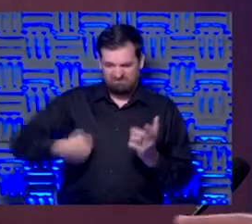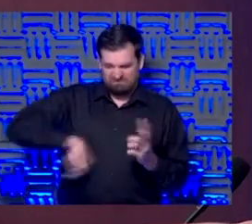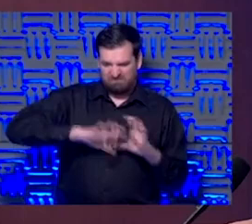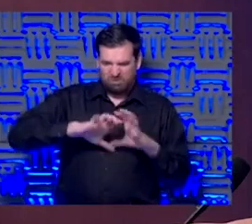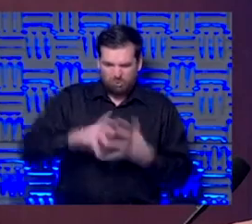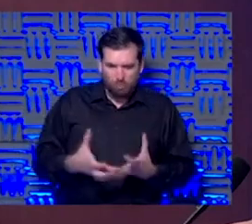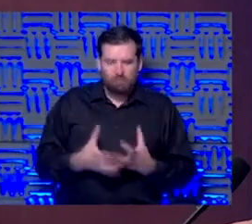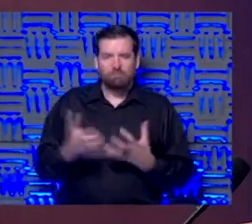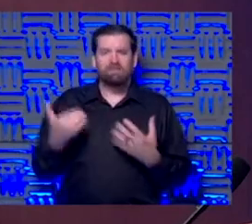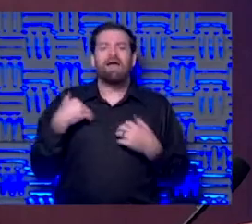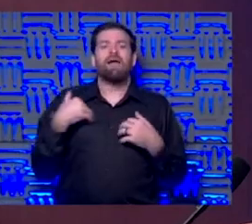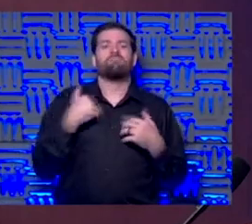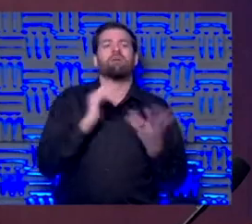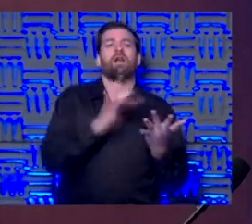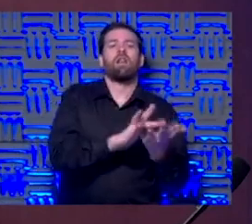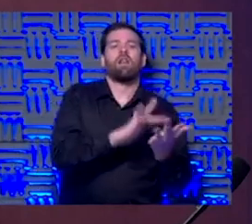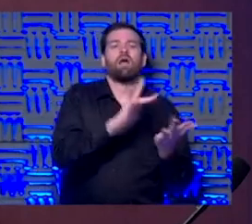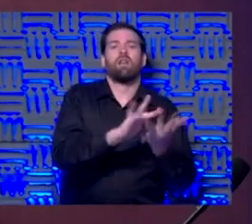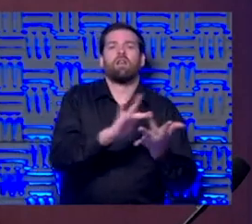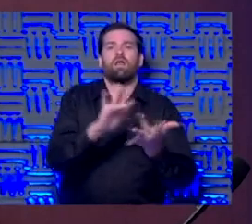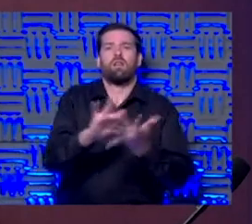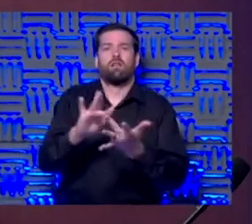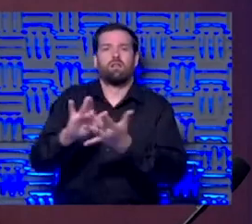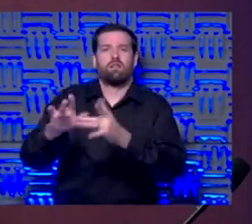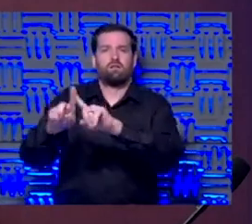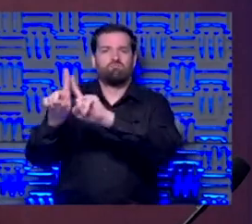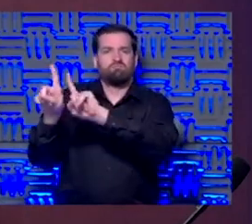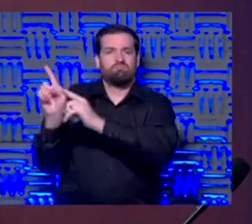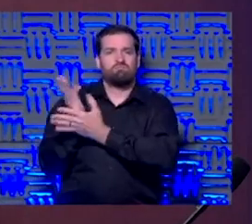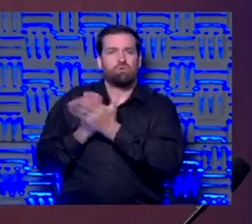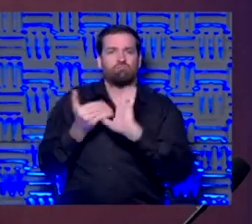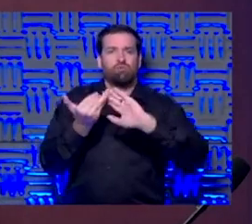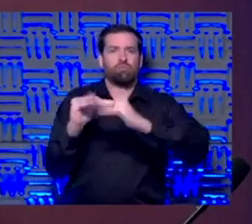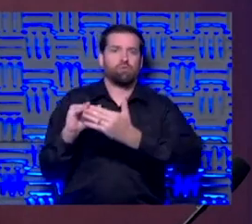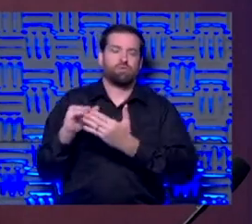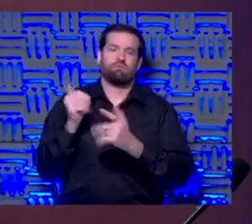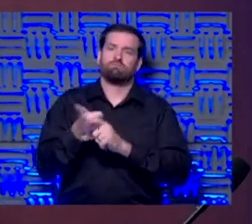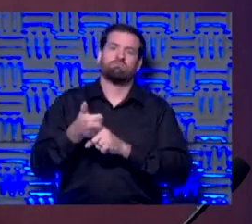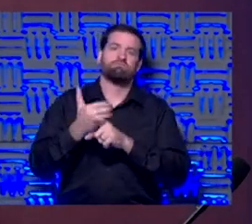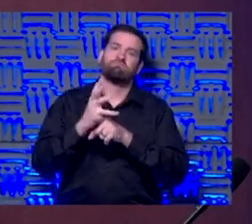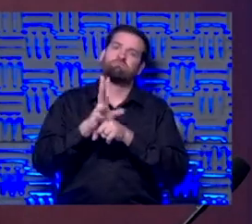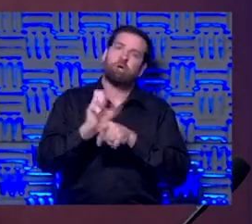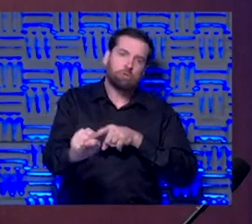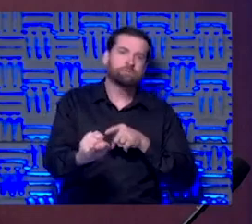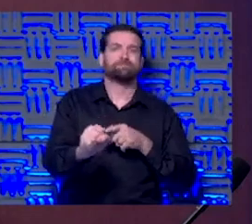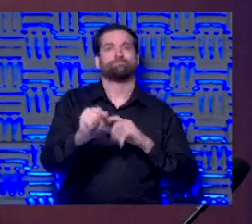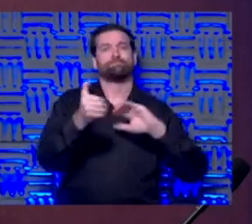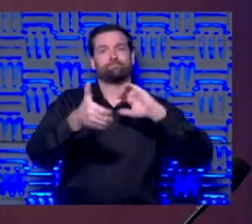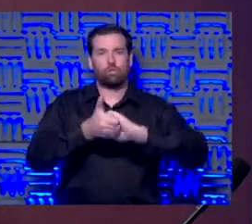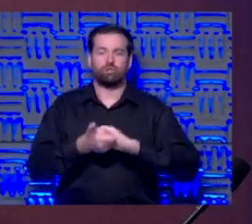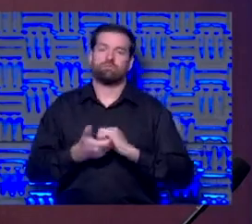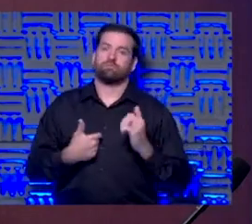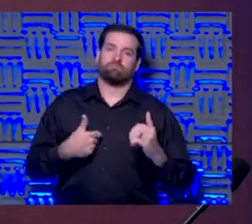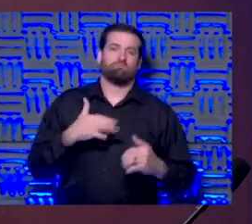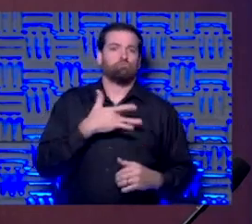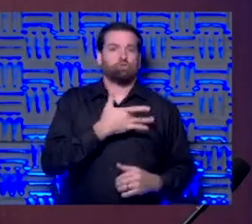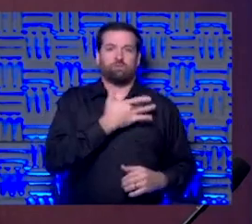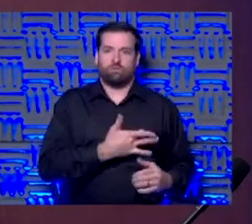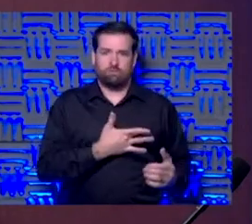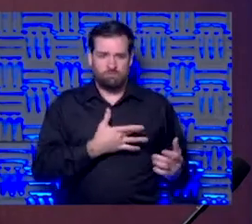these tendrils, you know, out into the community. And they've been great partners. So we're very grateful. I don't know